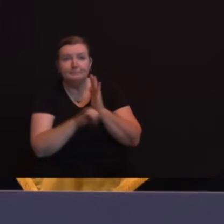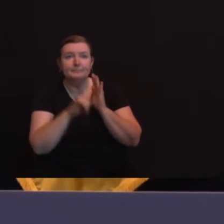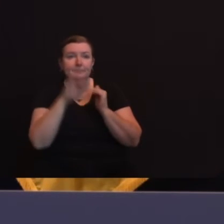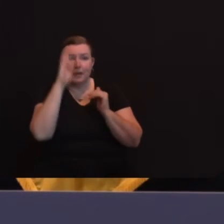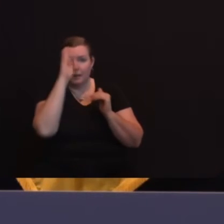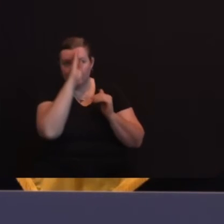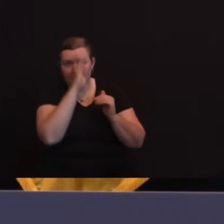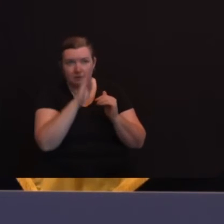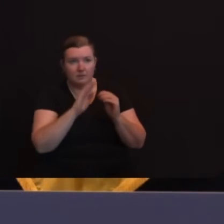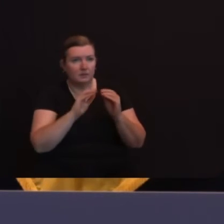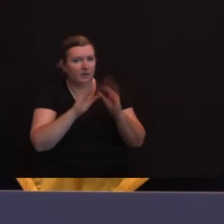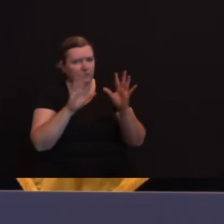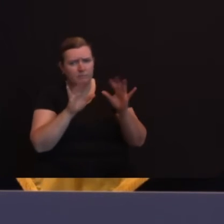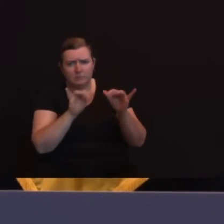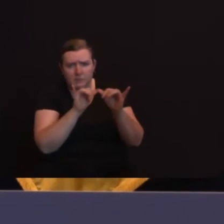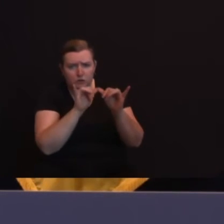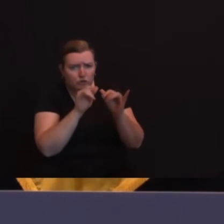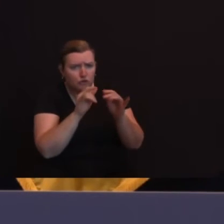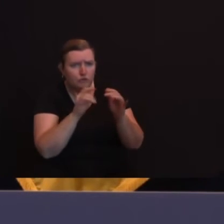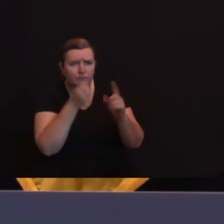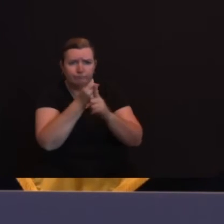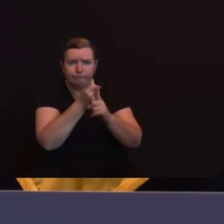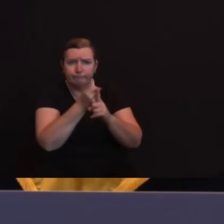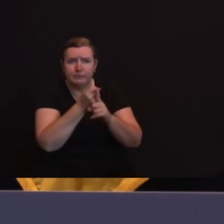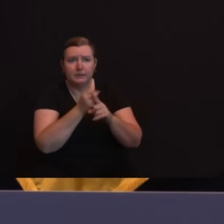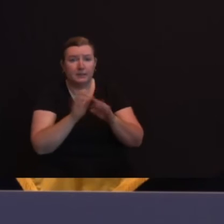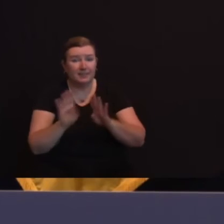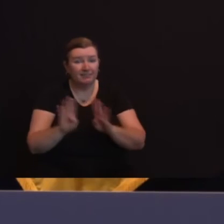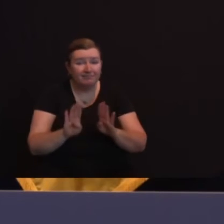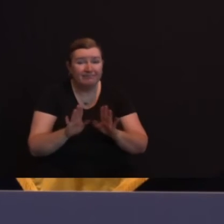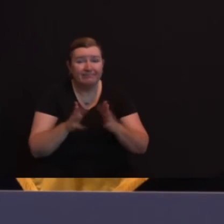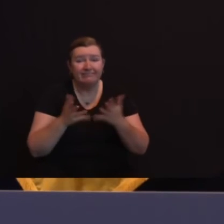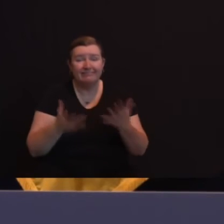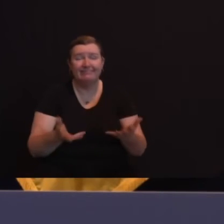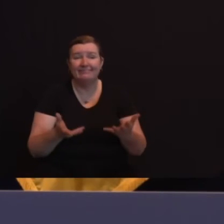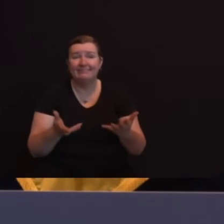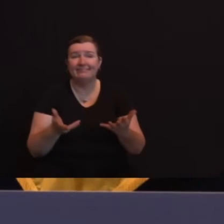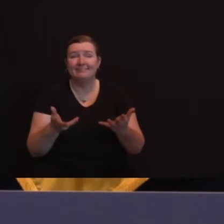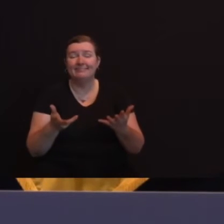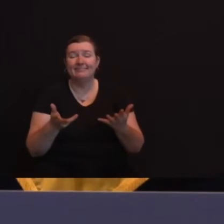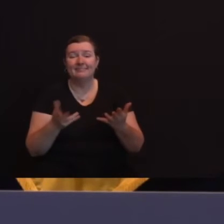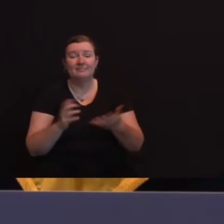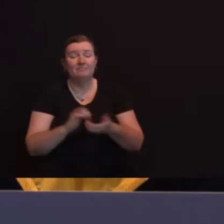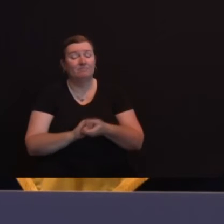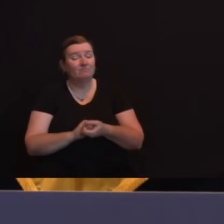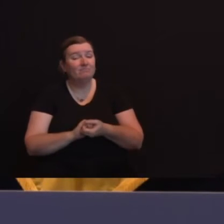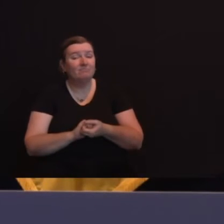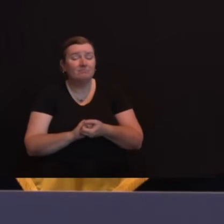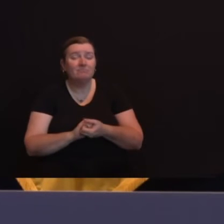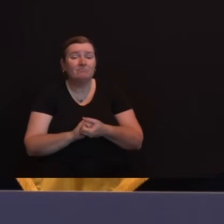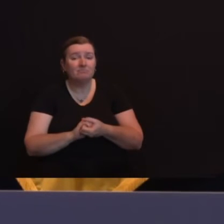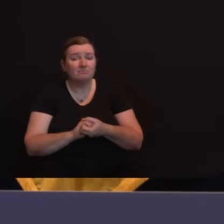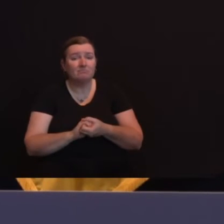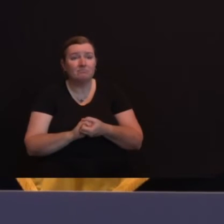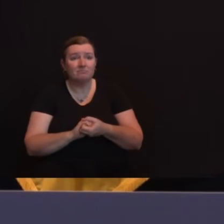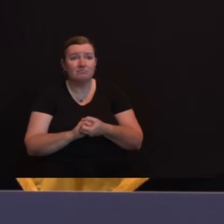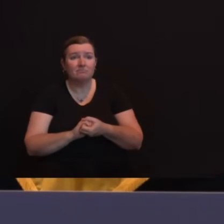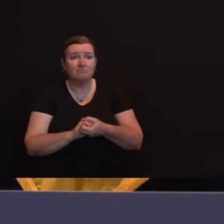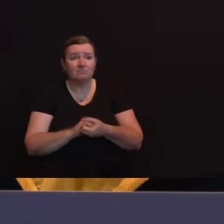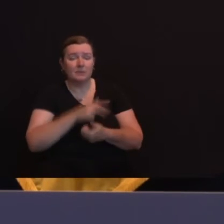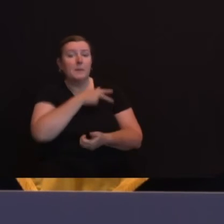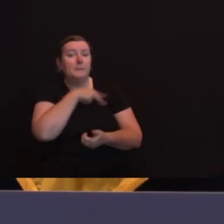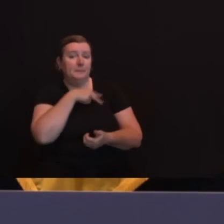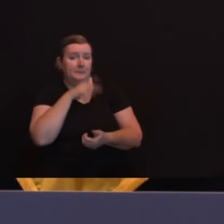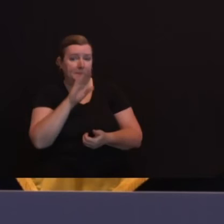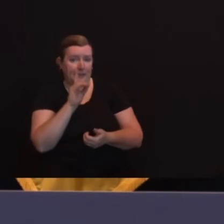is the behavioral point. Ron Klain, who's now Vice President-elect Joe Biden's chief of staff, has been advising us over time as he